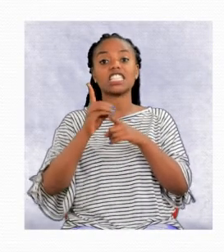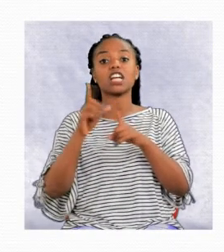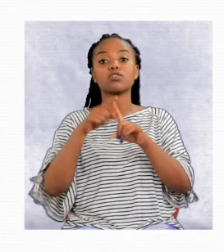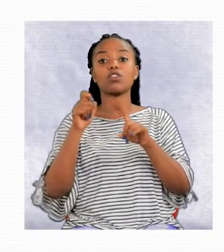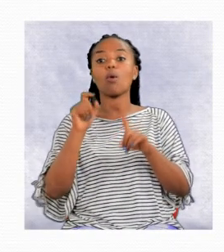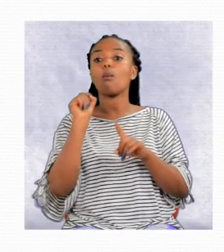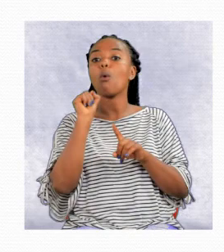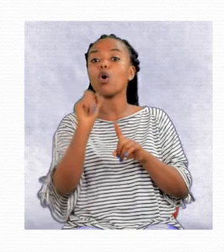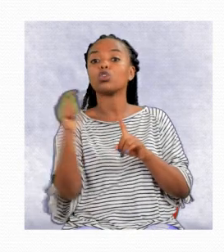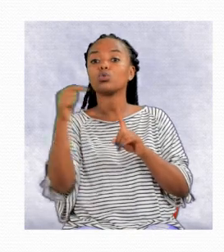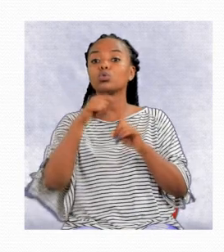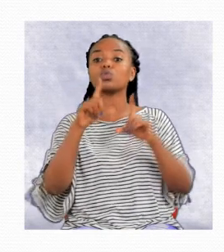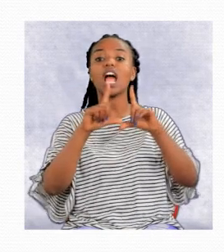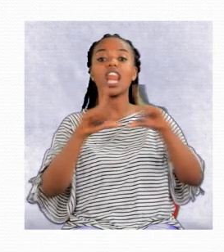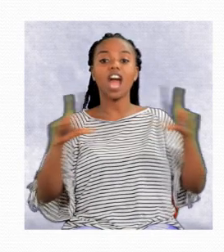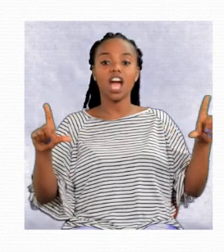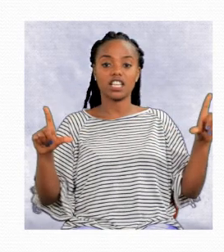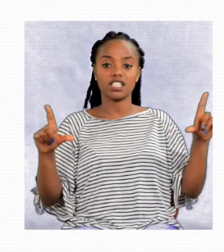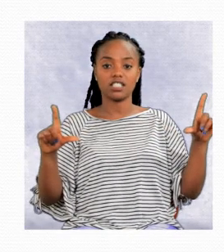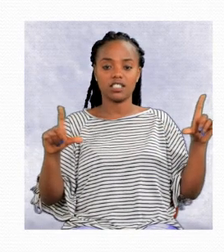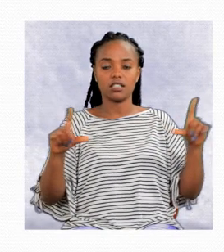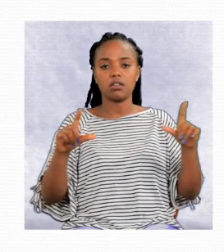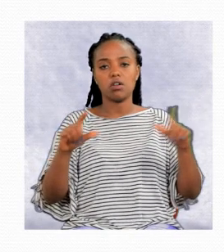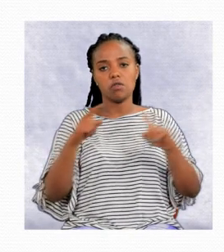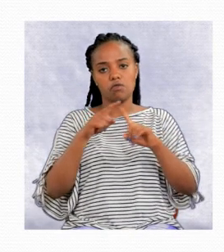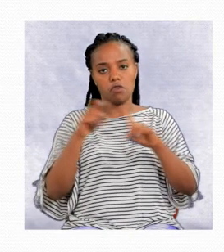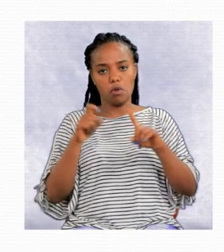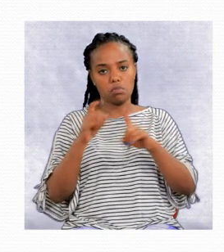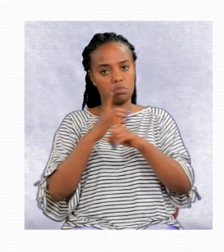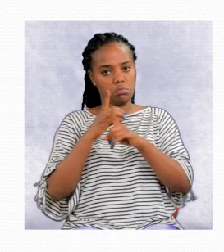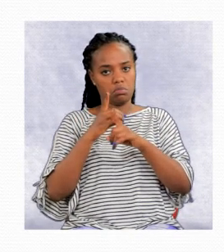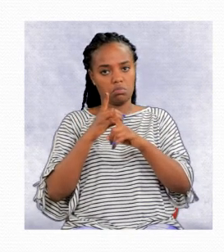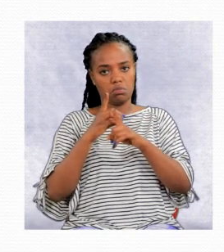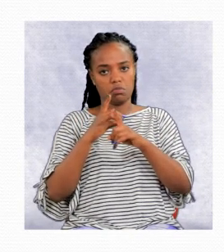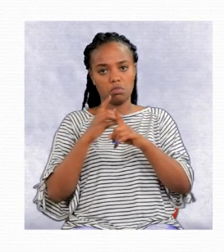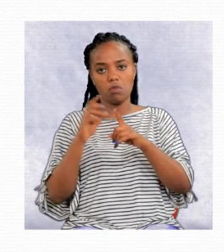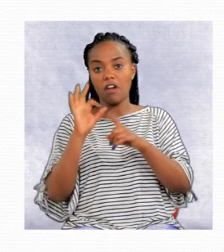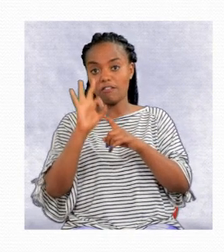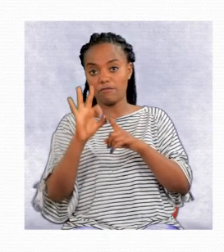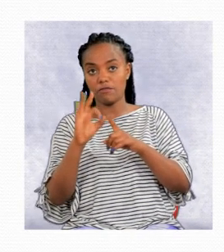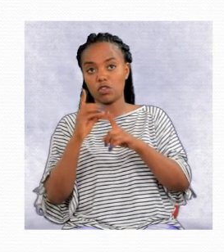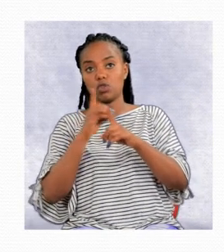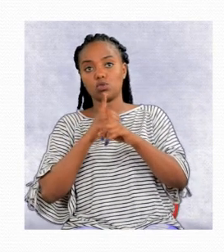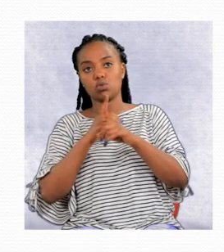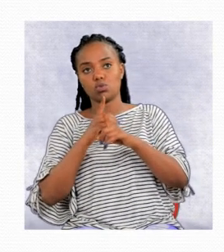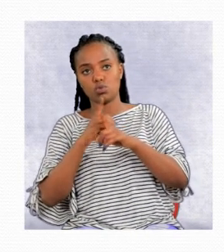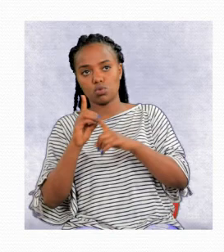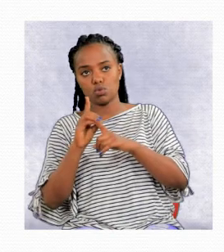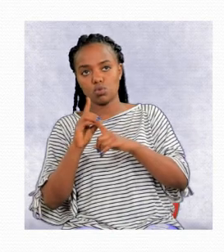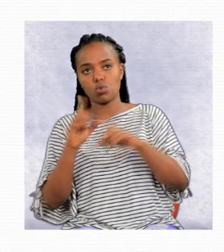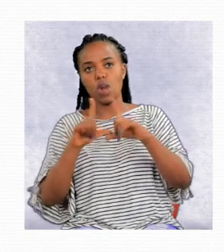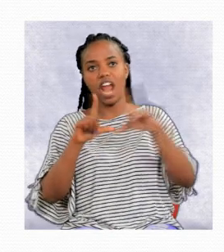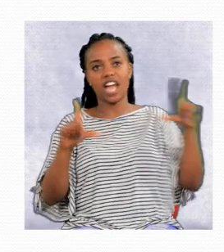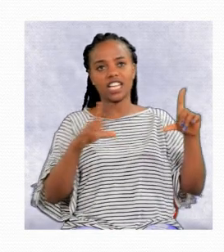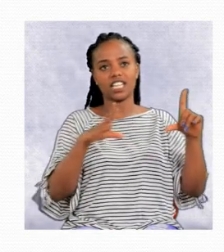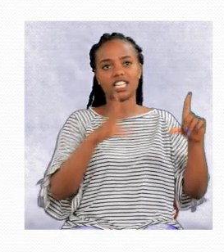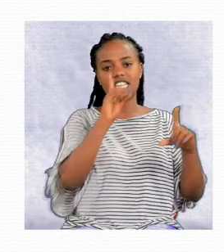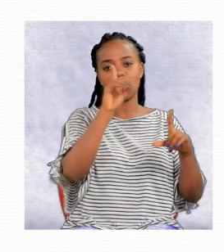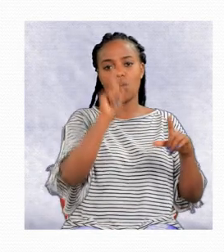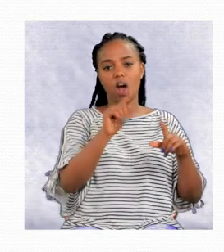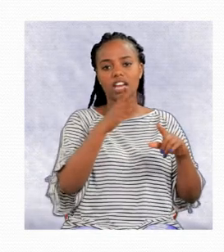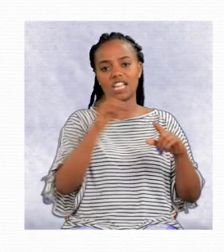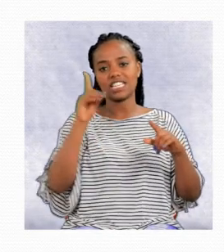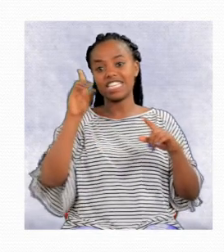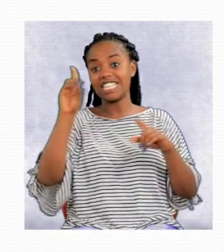the point to the line directrix and the distance from the point to the focus D2, these two are equal. This is the definition